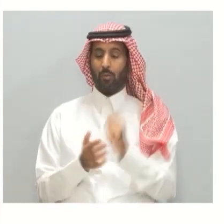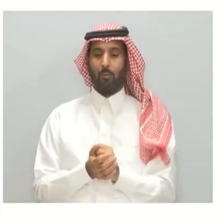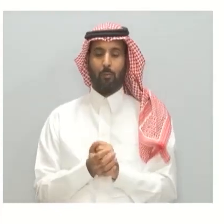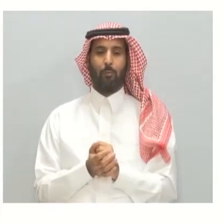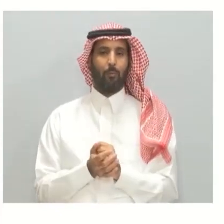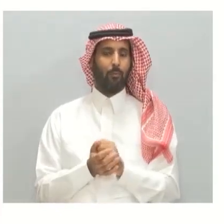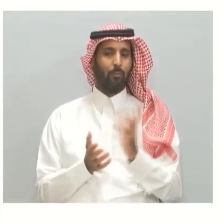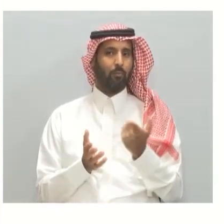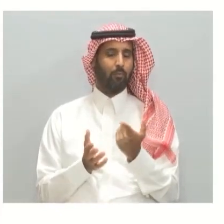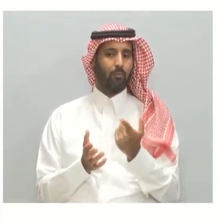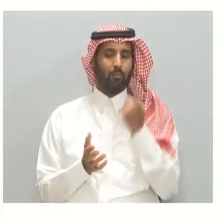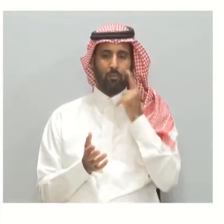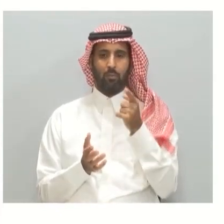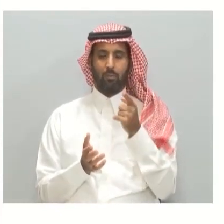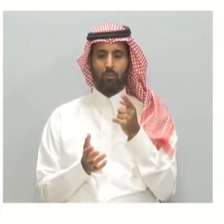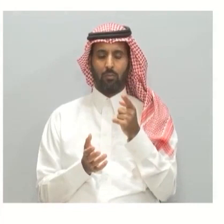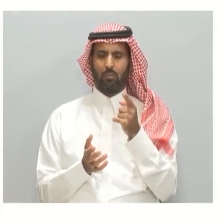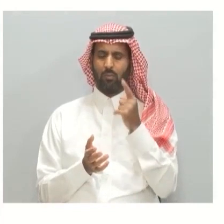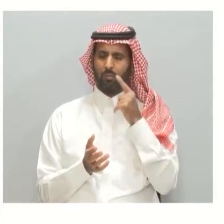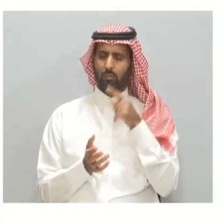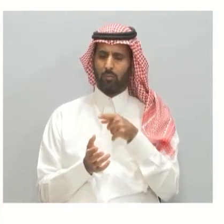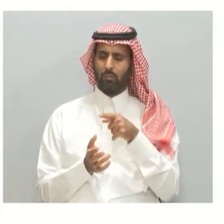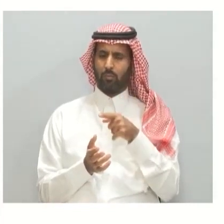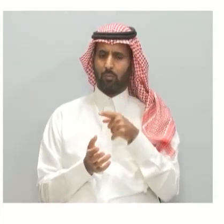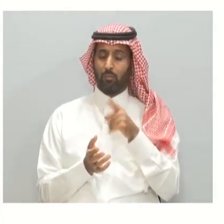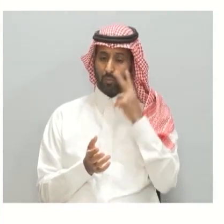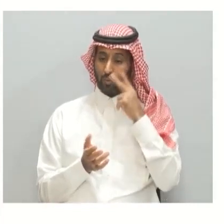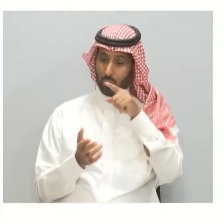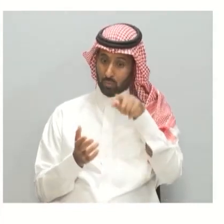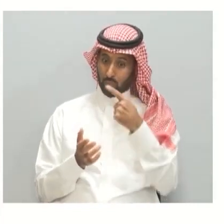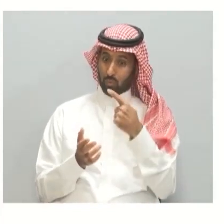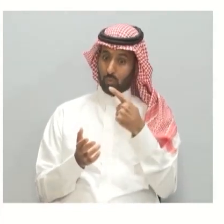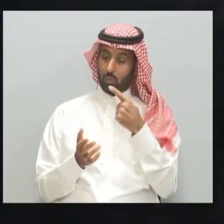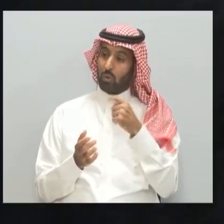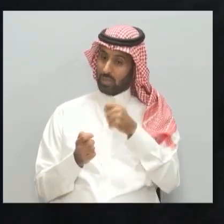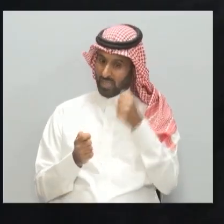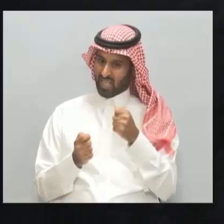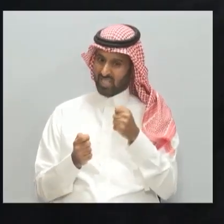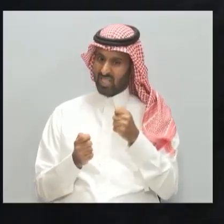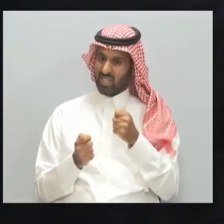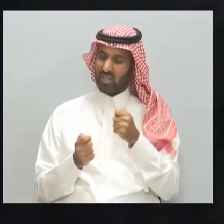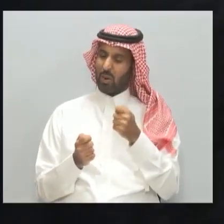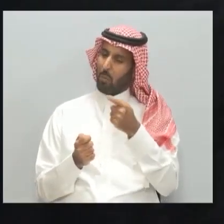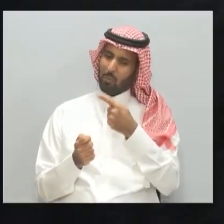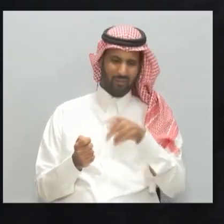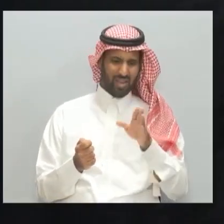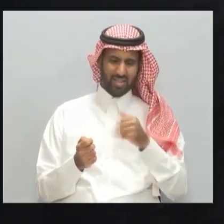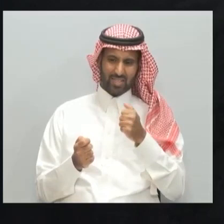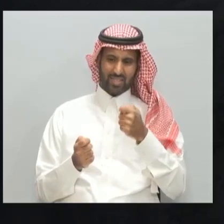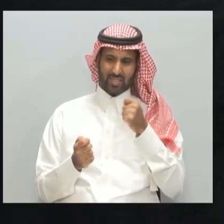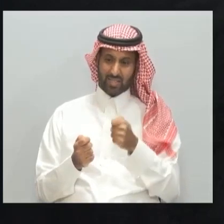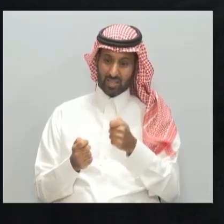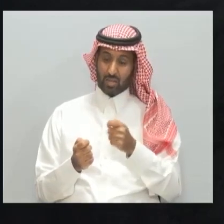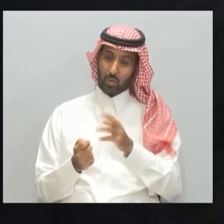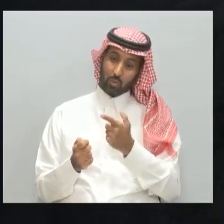authenticators. To authenticate something is to check whether it's original or not. Is it